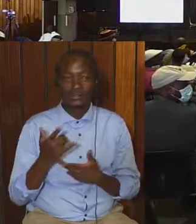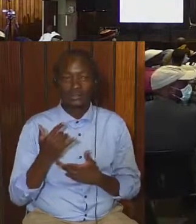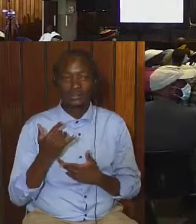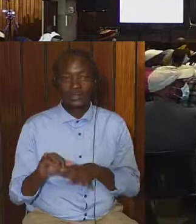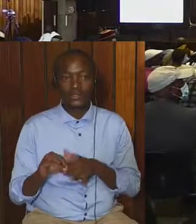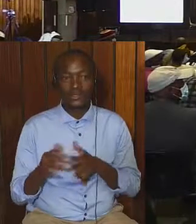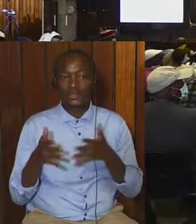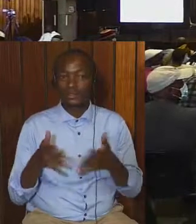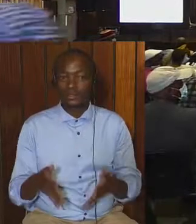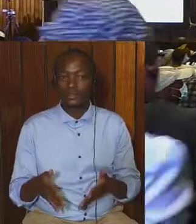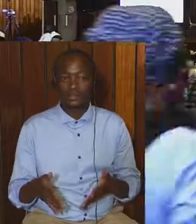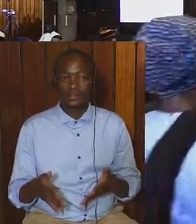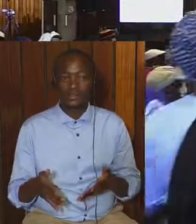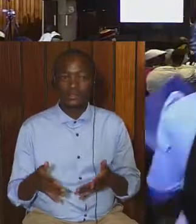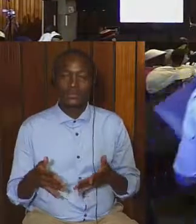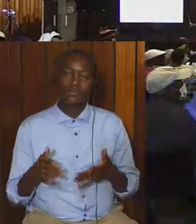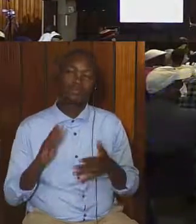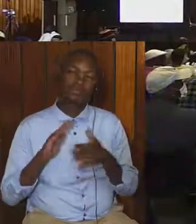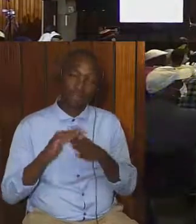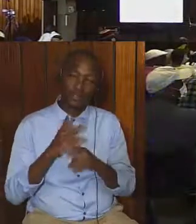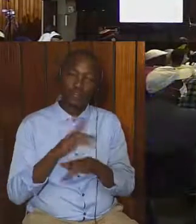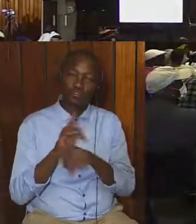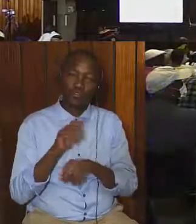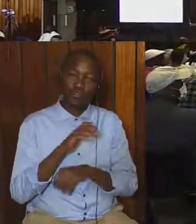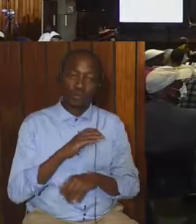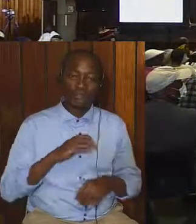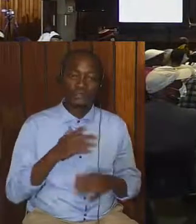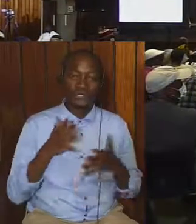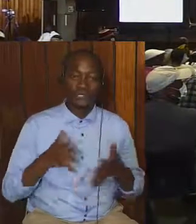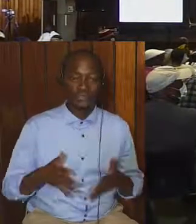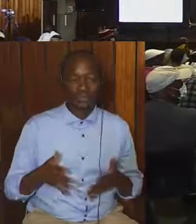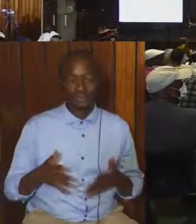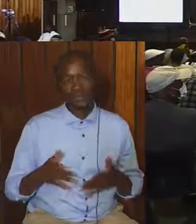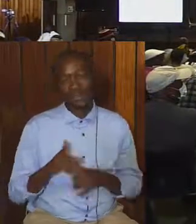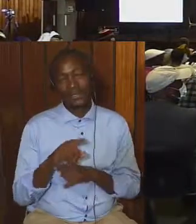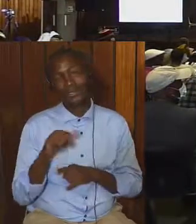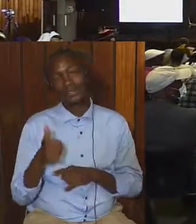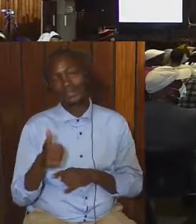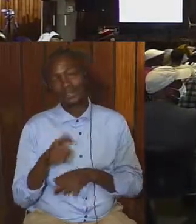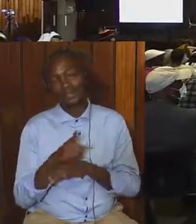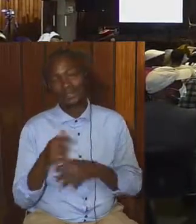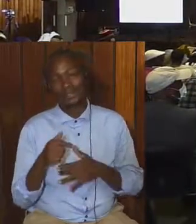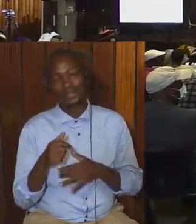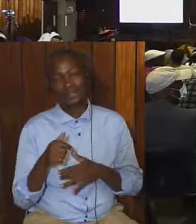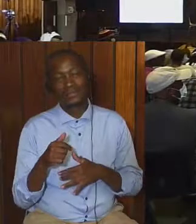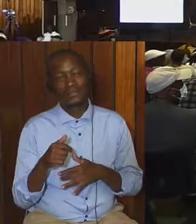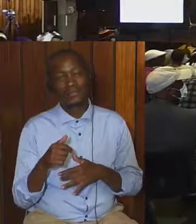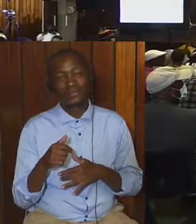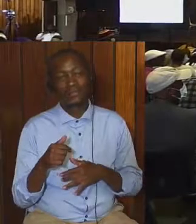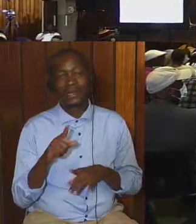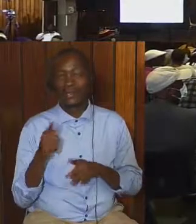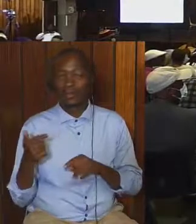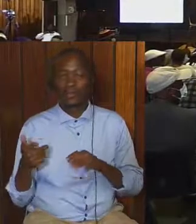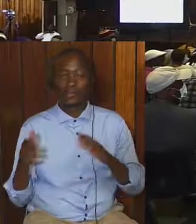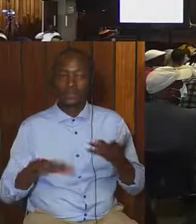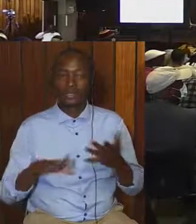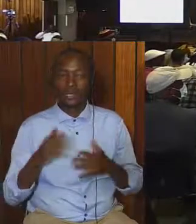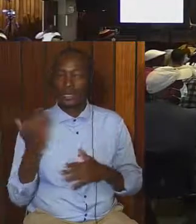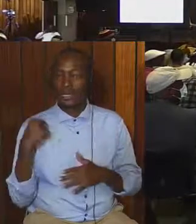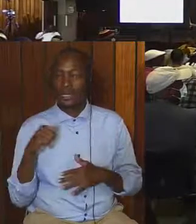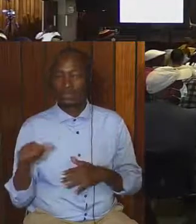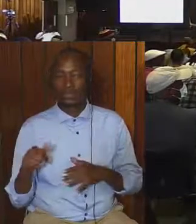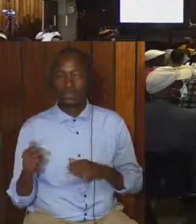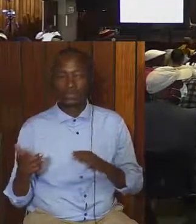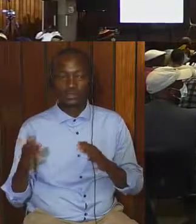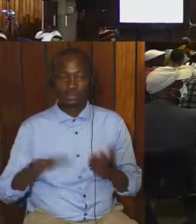comrade, because of our councillor. Others, comrade, other one, comrade, we passed away. Last week, we were